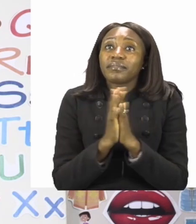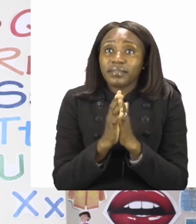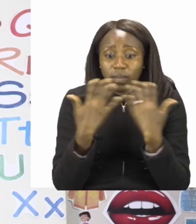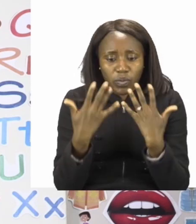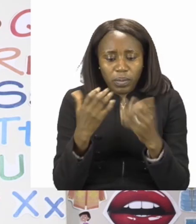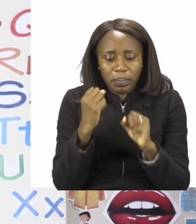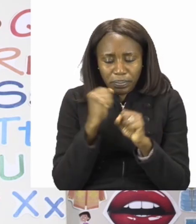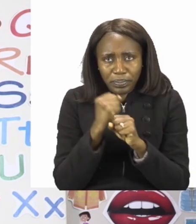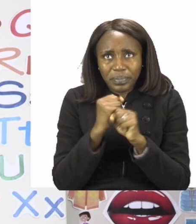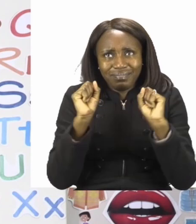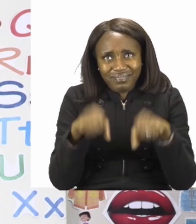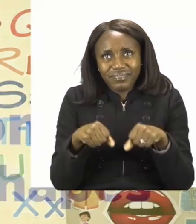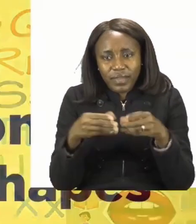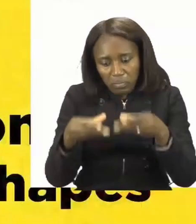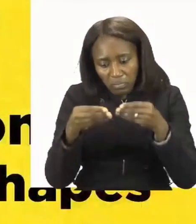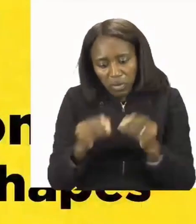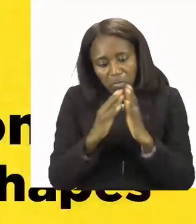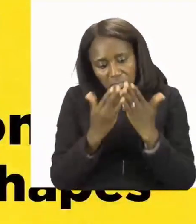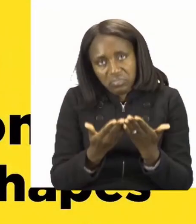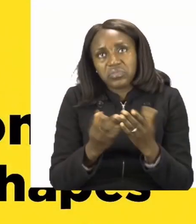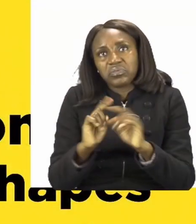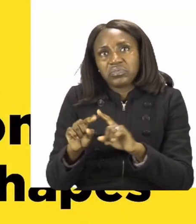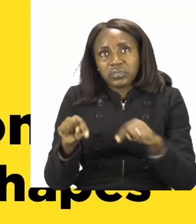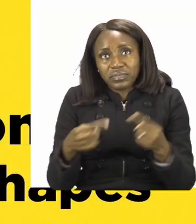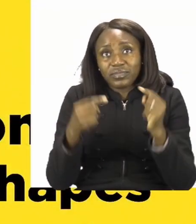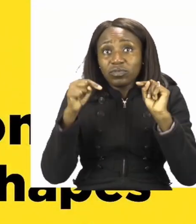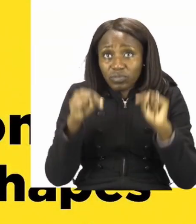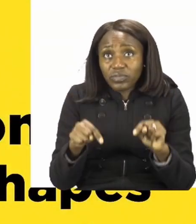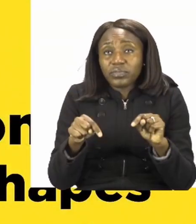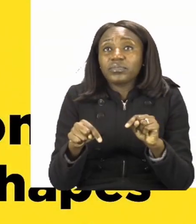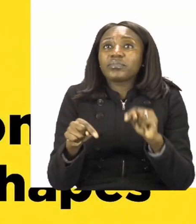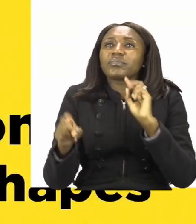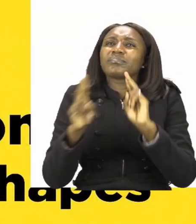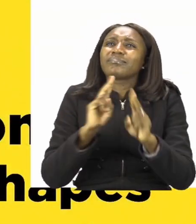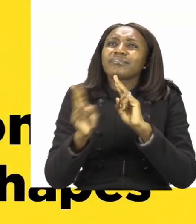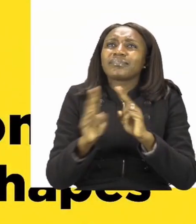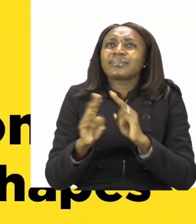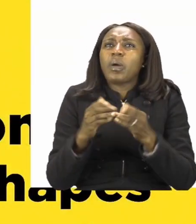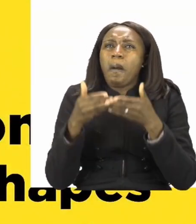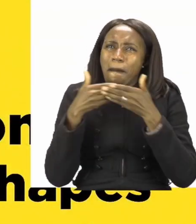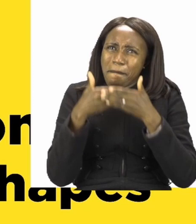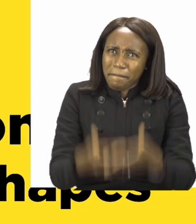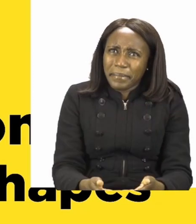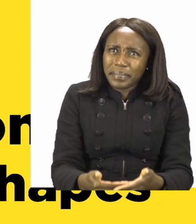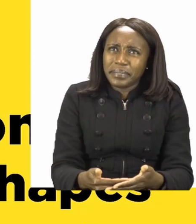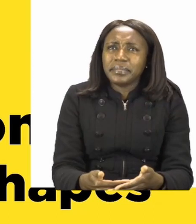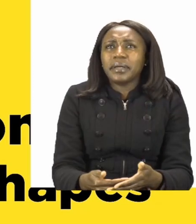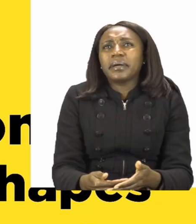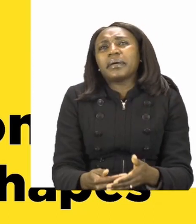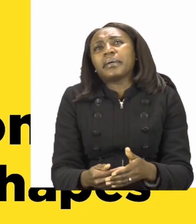you touch anything else. For today's lesson, we will be talking about